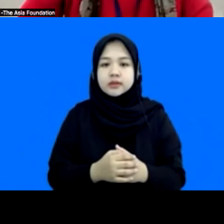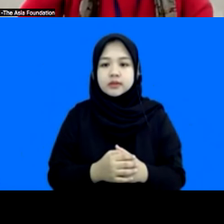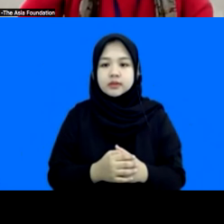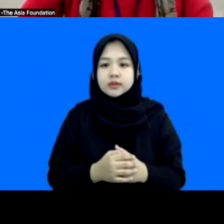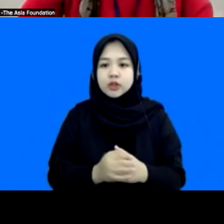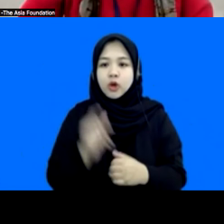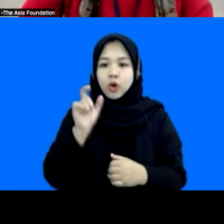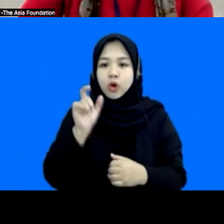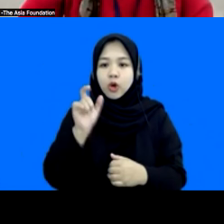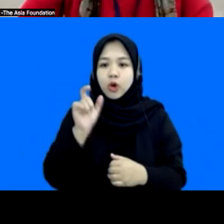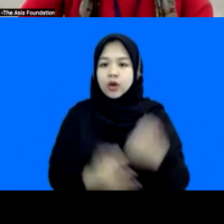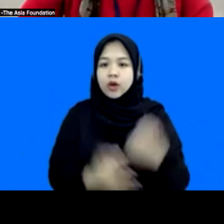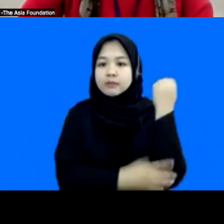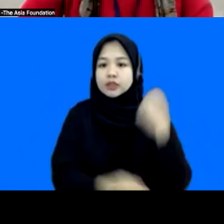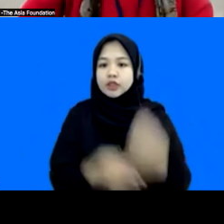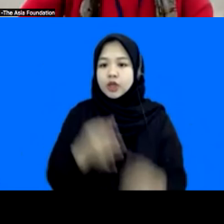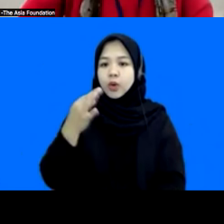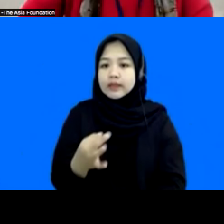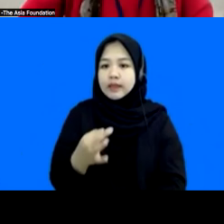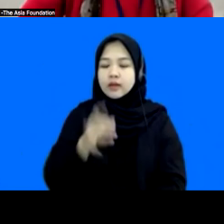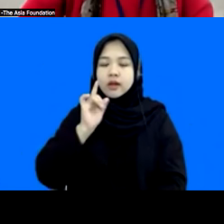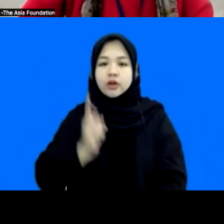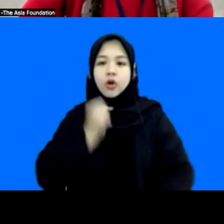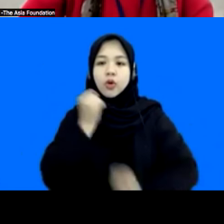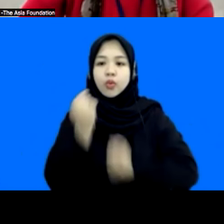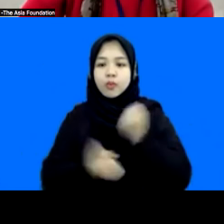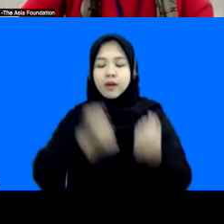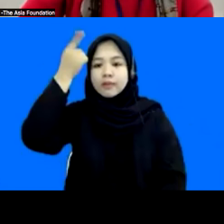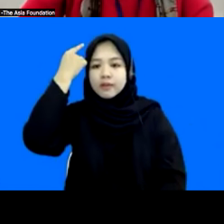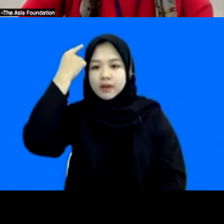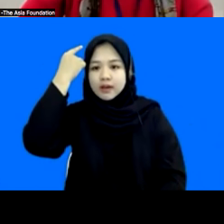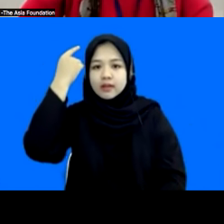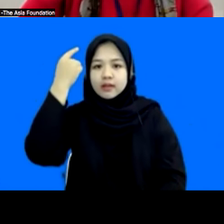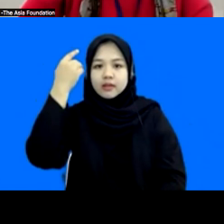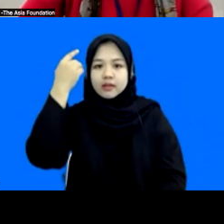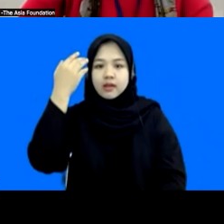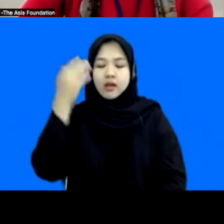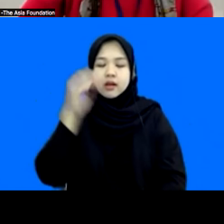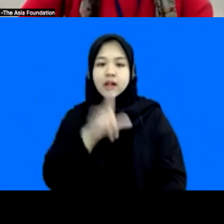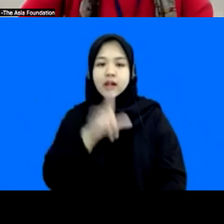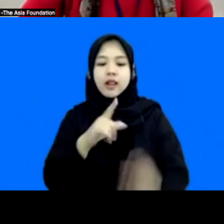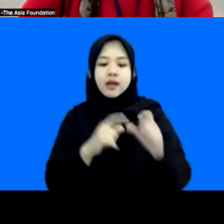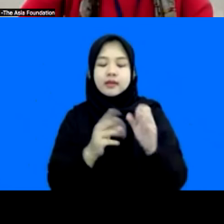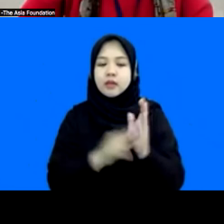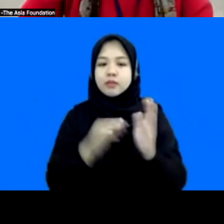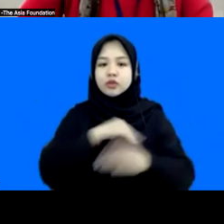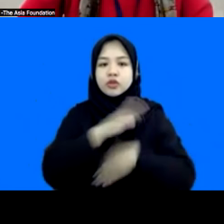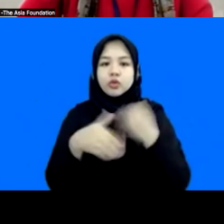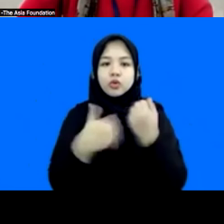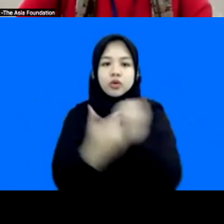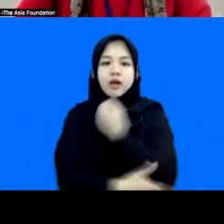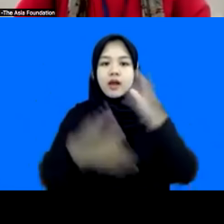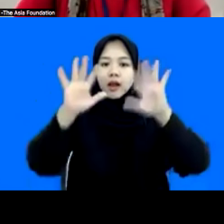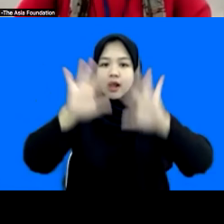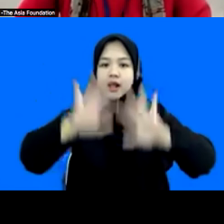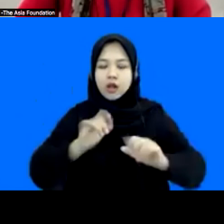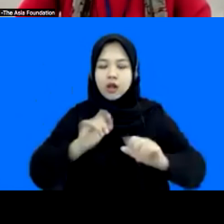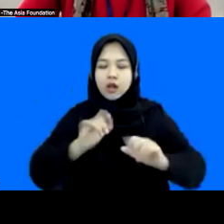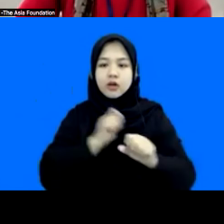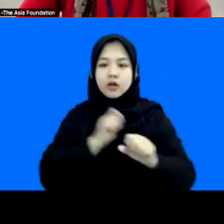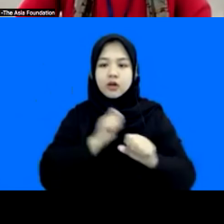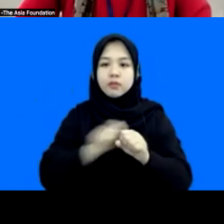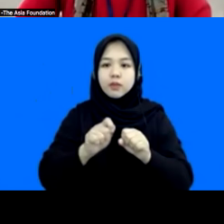by both government and civil society across ASEAN to make cities more inclusive. We thought this morning, rather